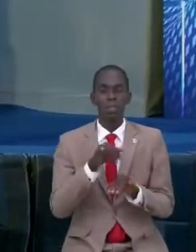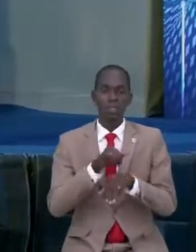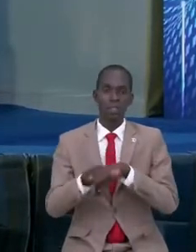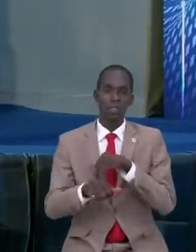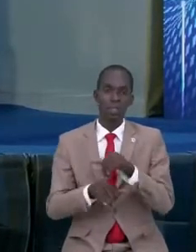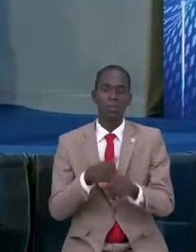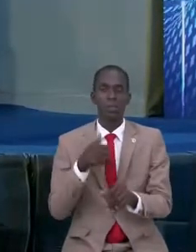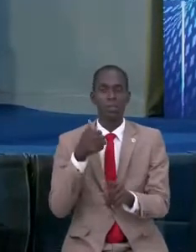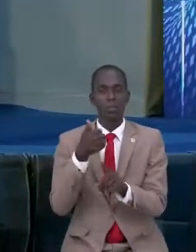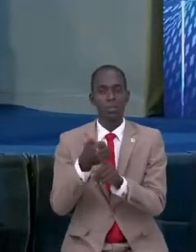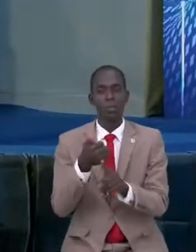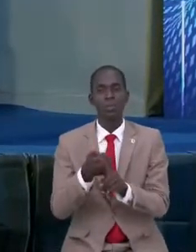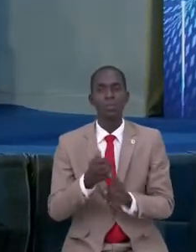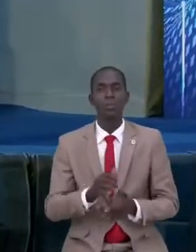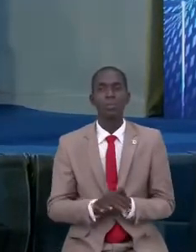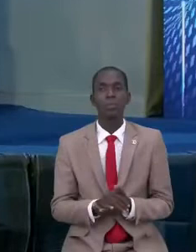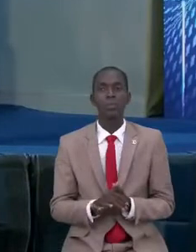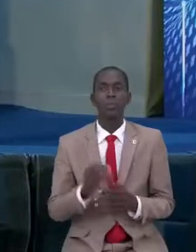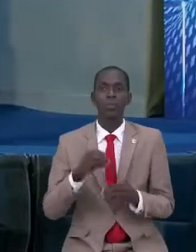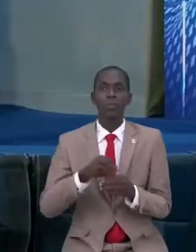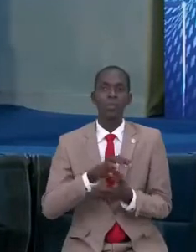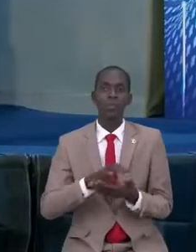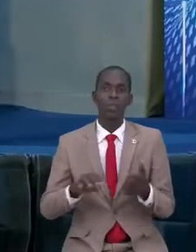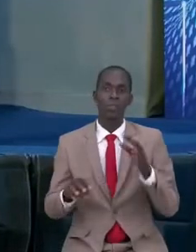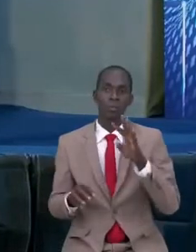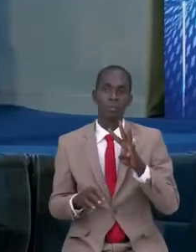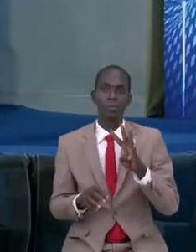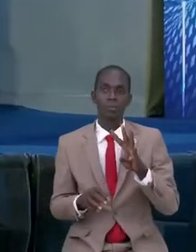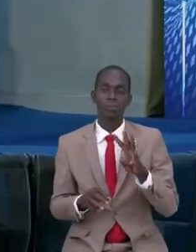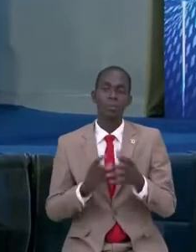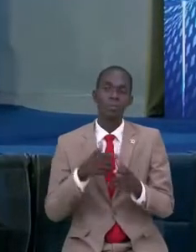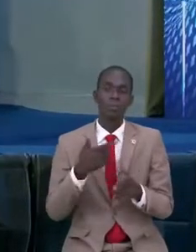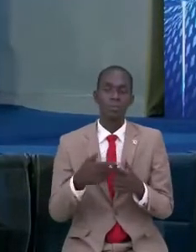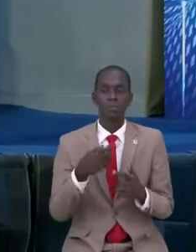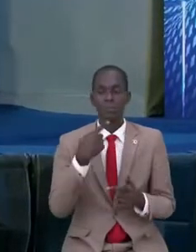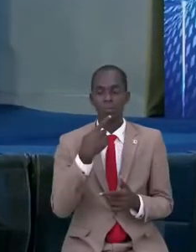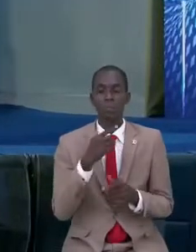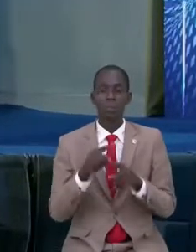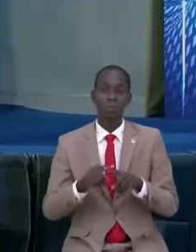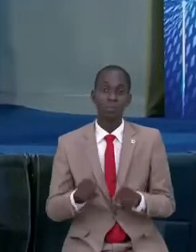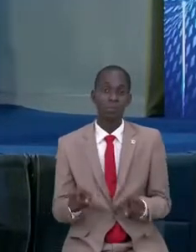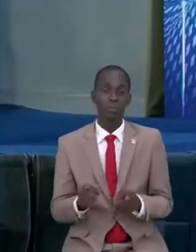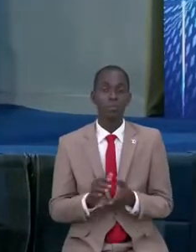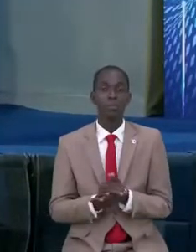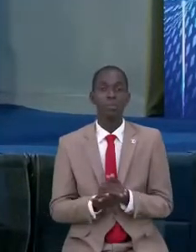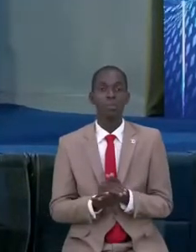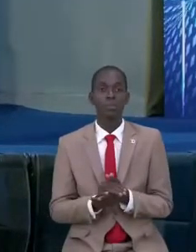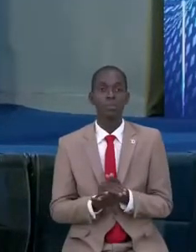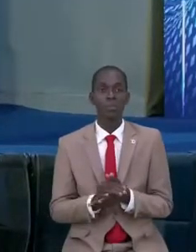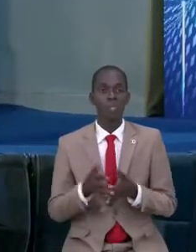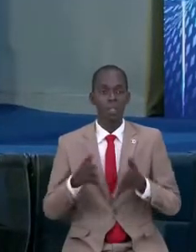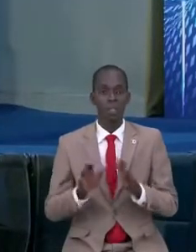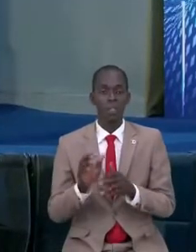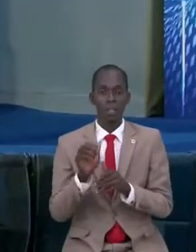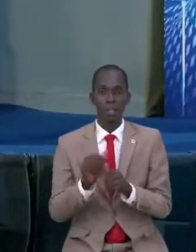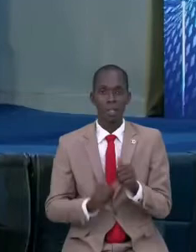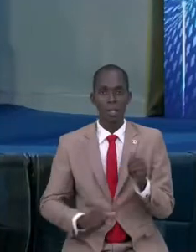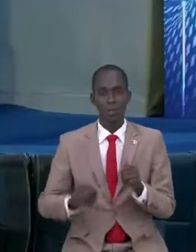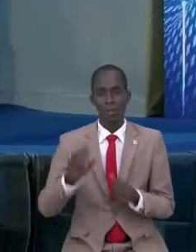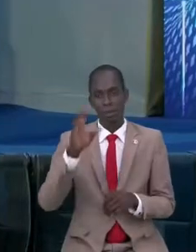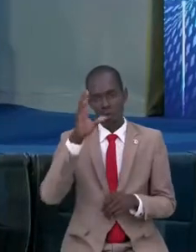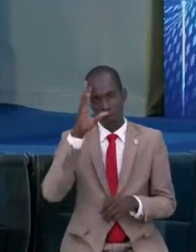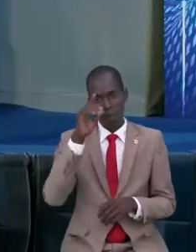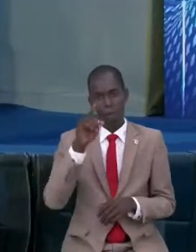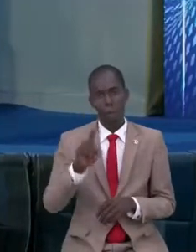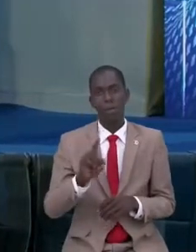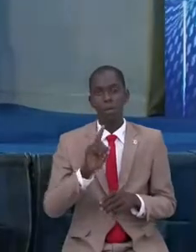deceiveth himself. Verse 4 then says, but let every man